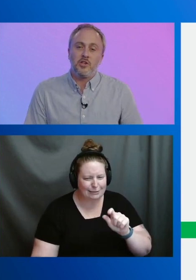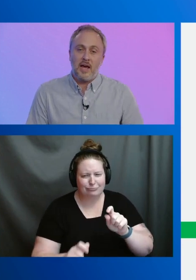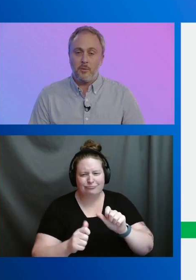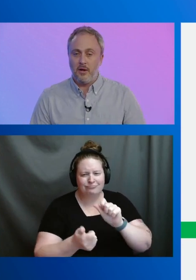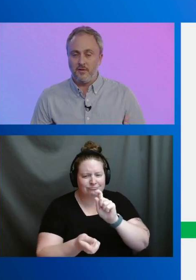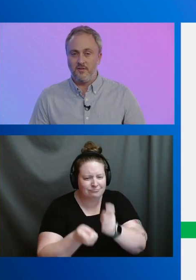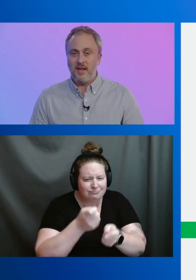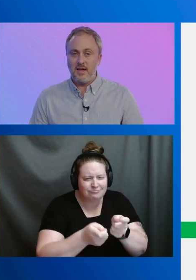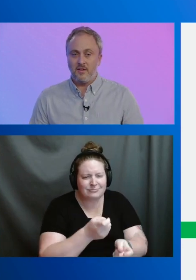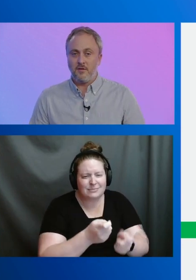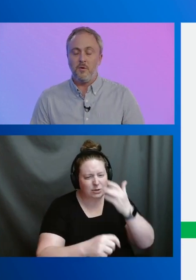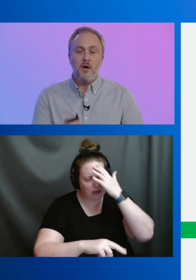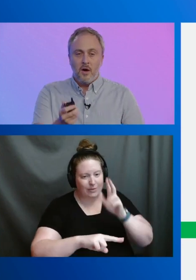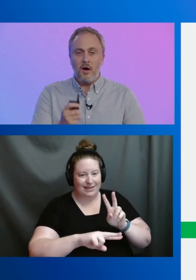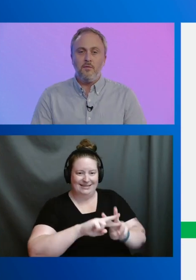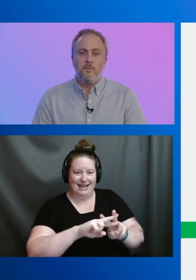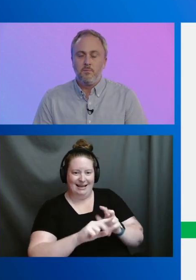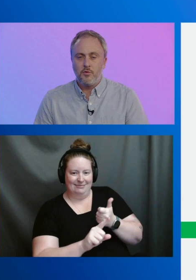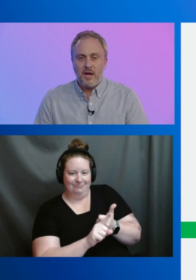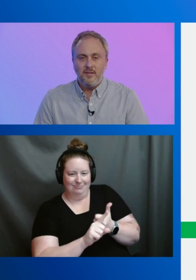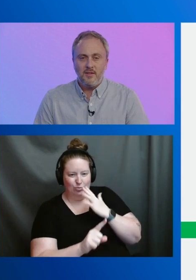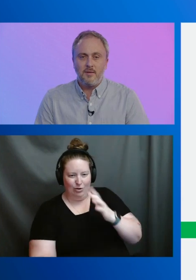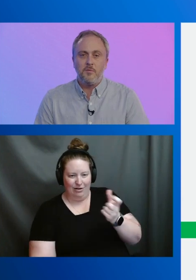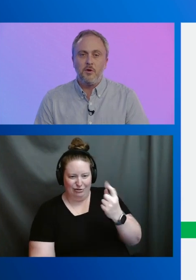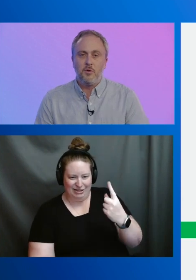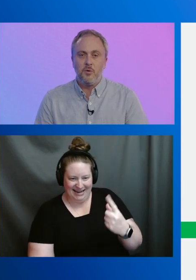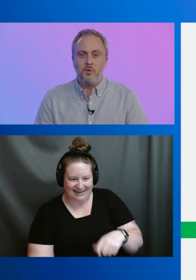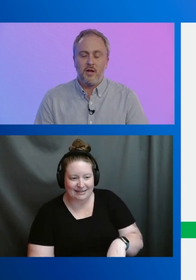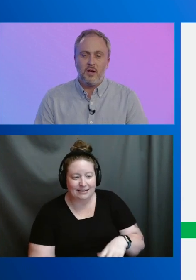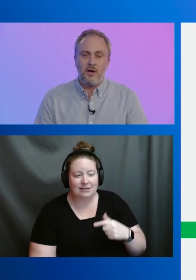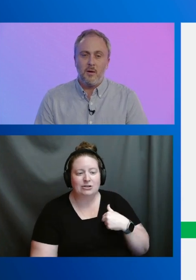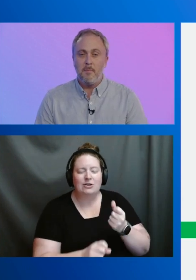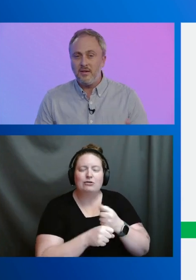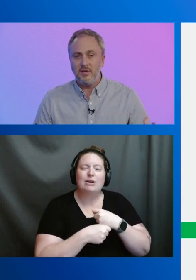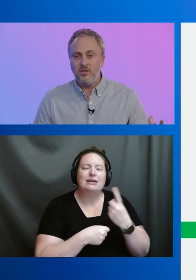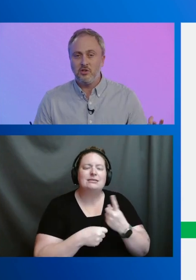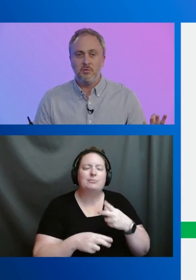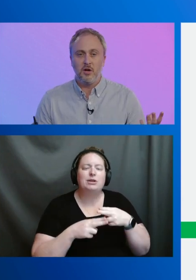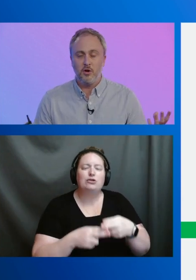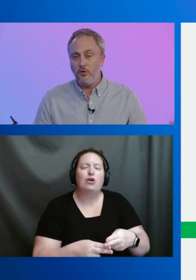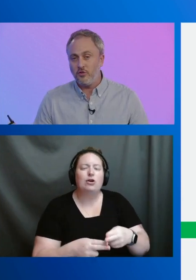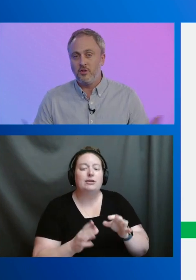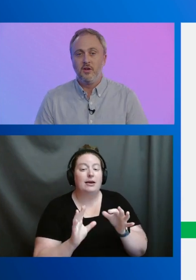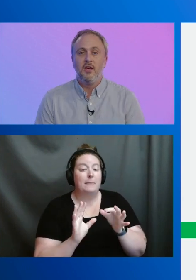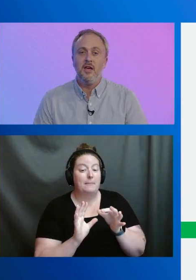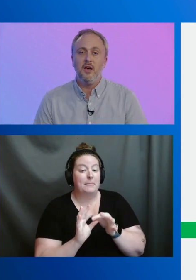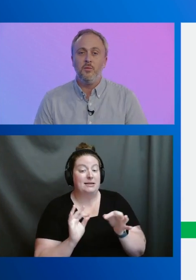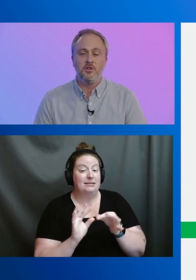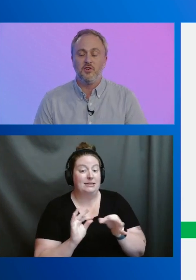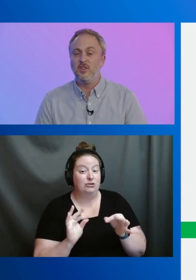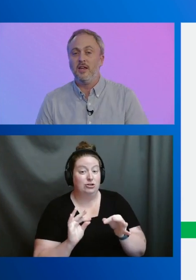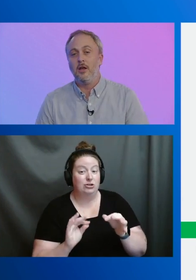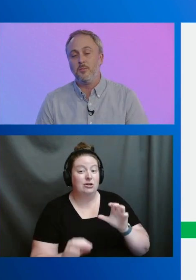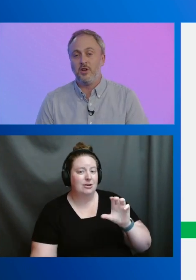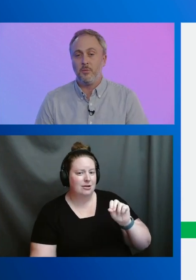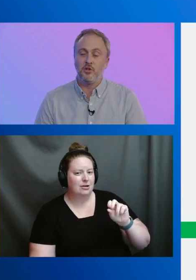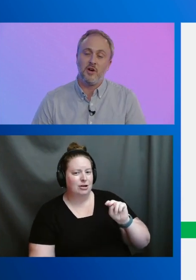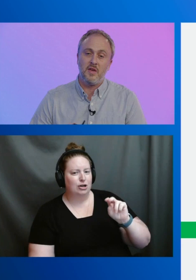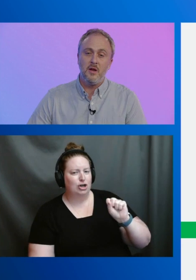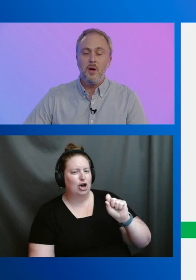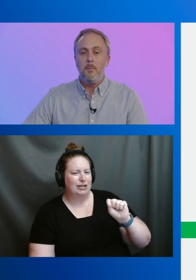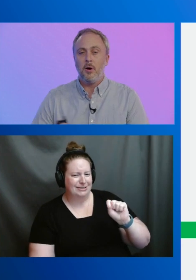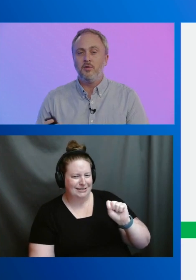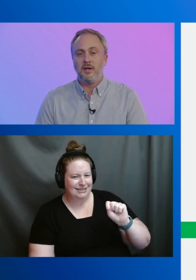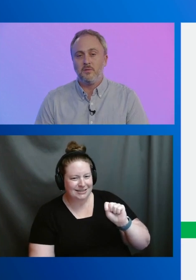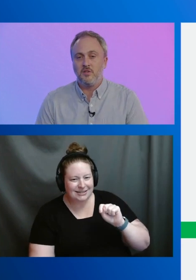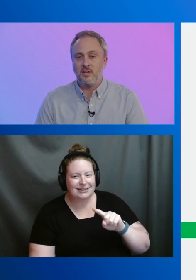I know Slack will understand. So I've created something called a message const here, which is just a little object which I